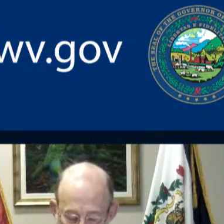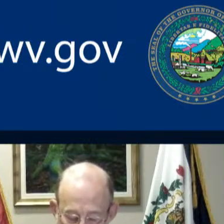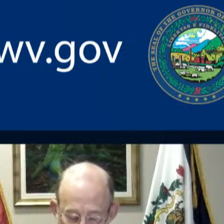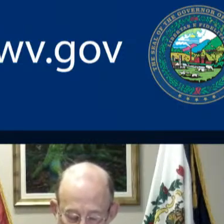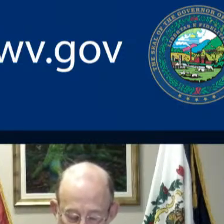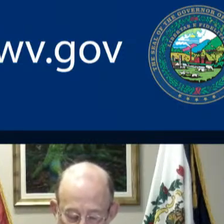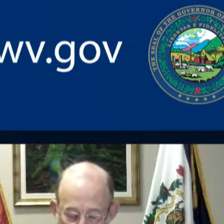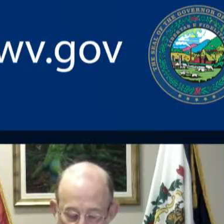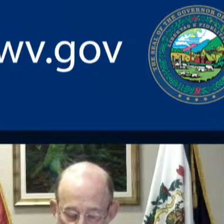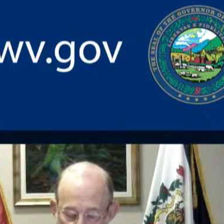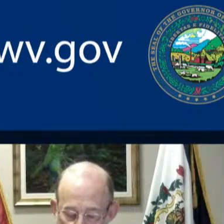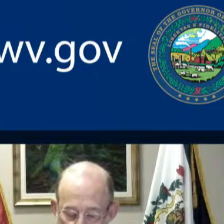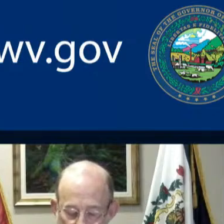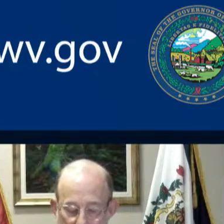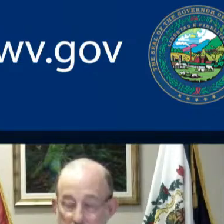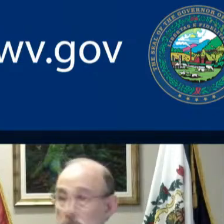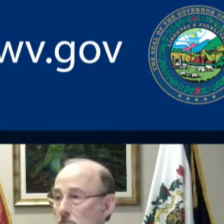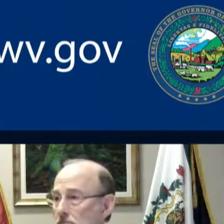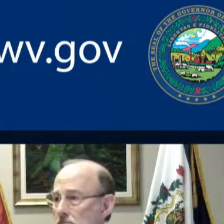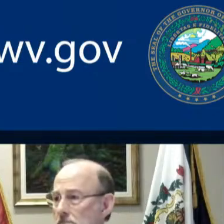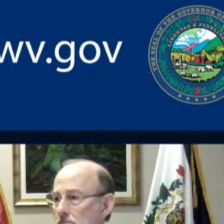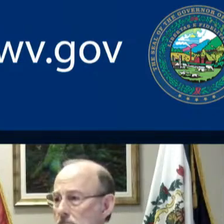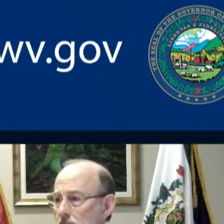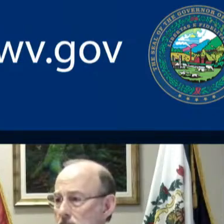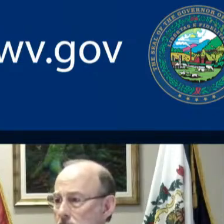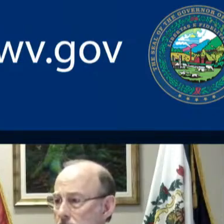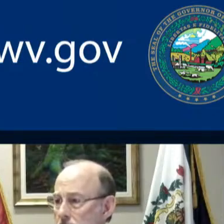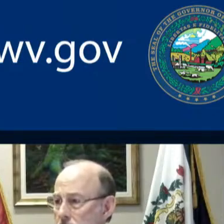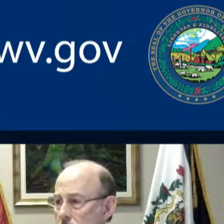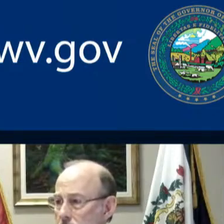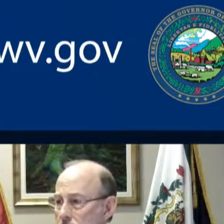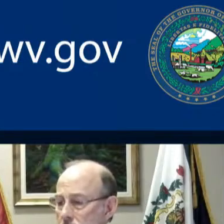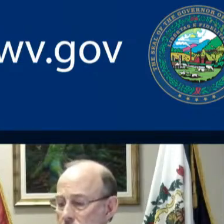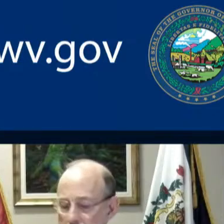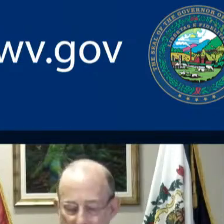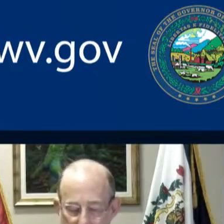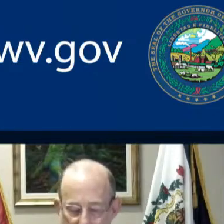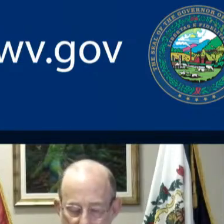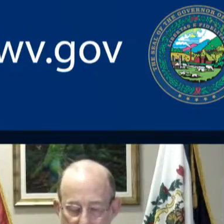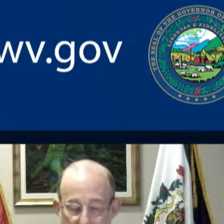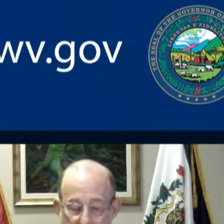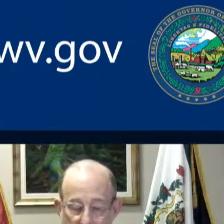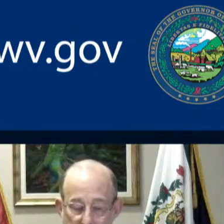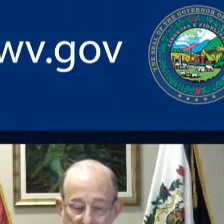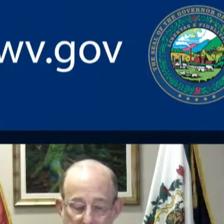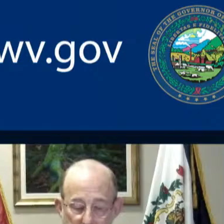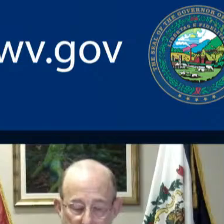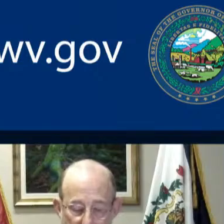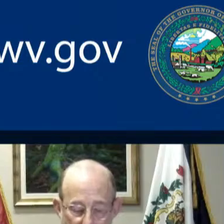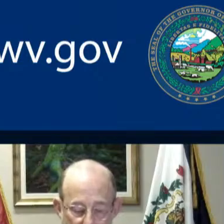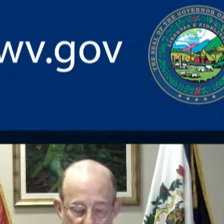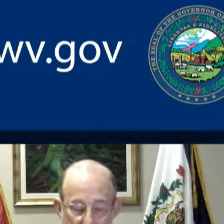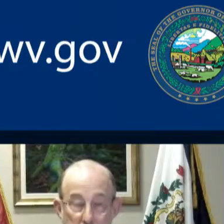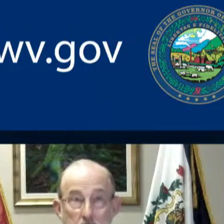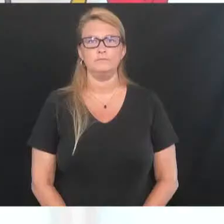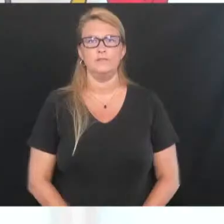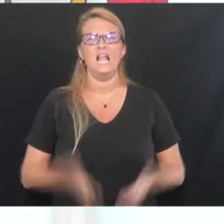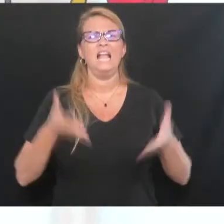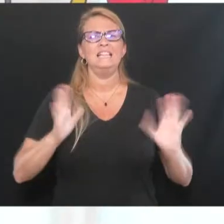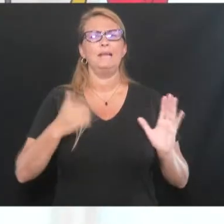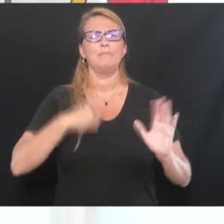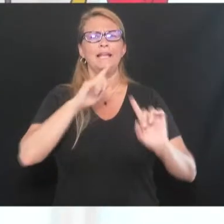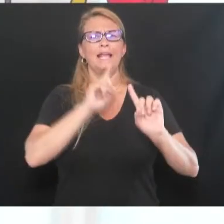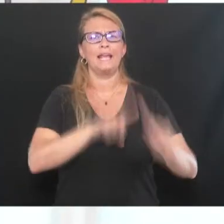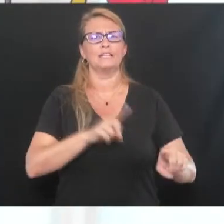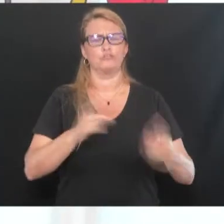to those types of opinions about the mask mandate? Thank you. Okay, let me do the last one first, okay,